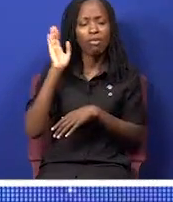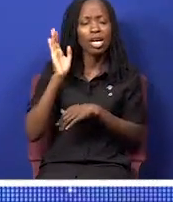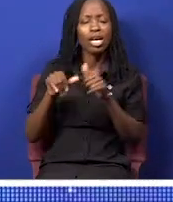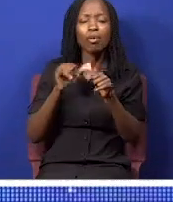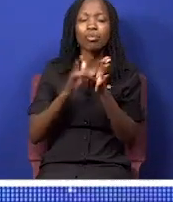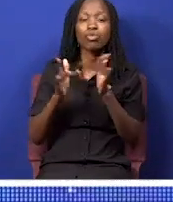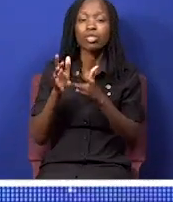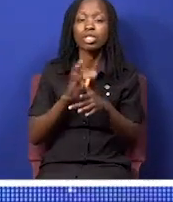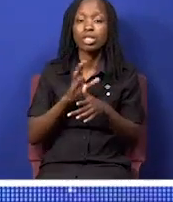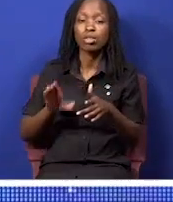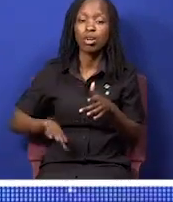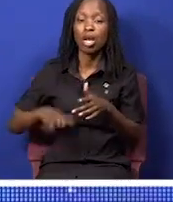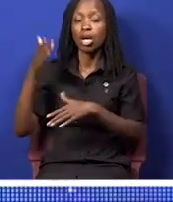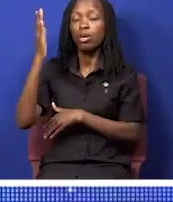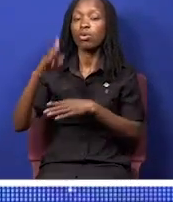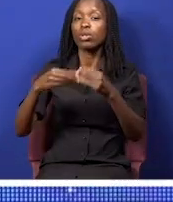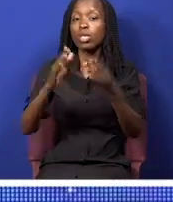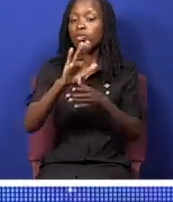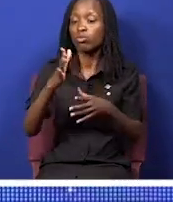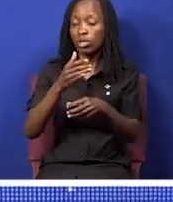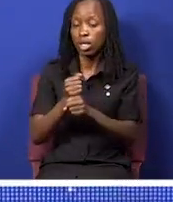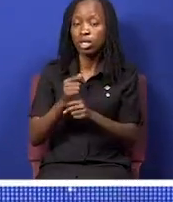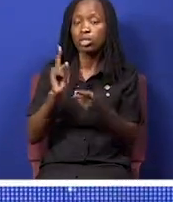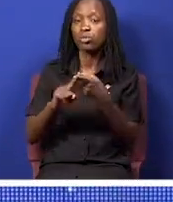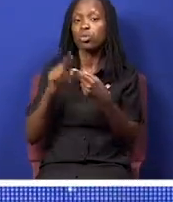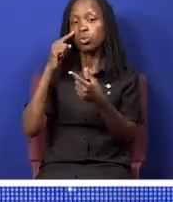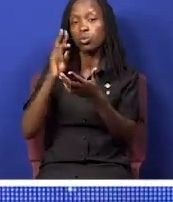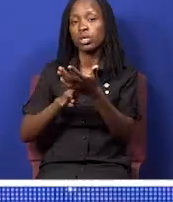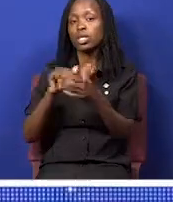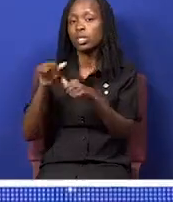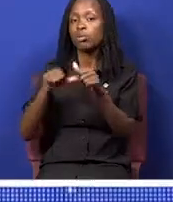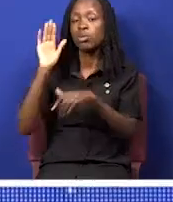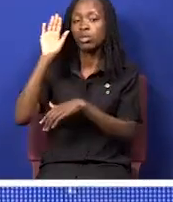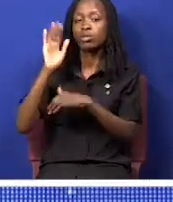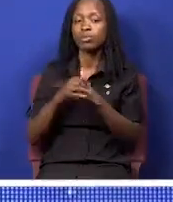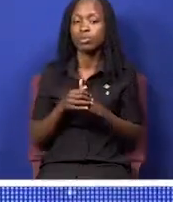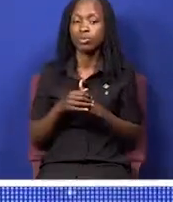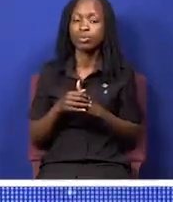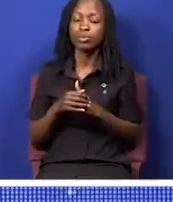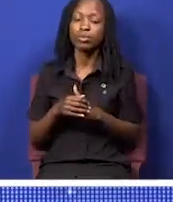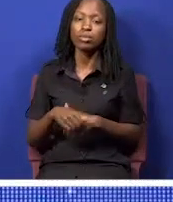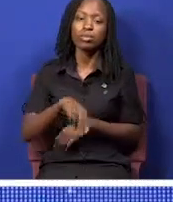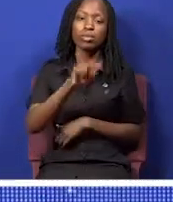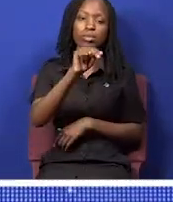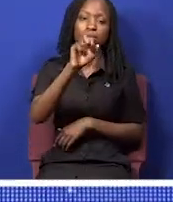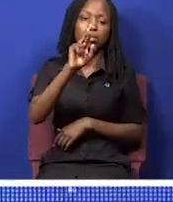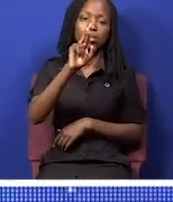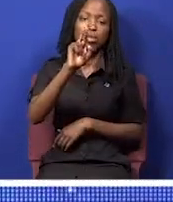about Jesus Christ. And God will give you the courage to witness about Him. Now,